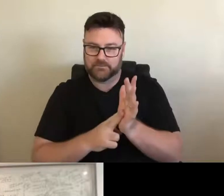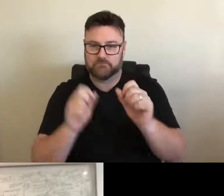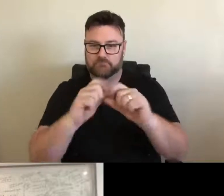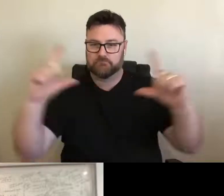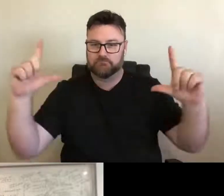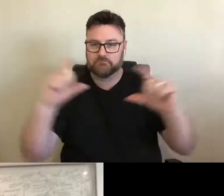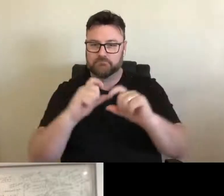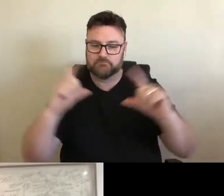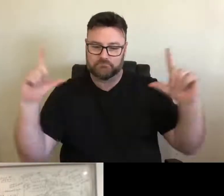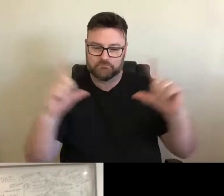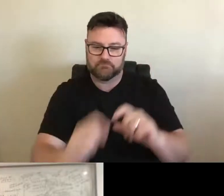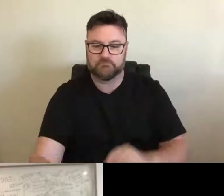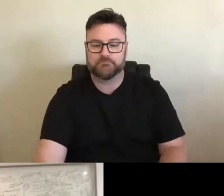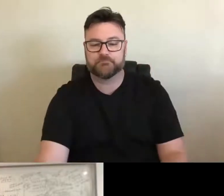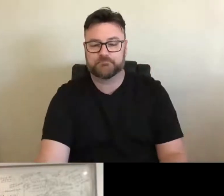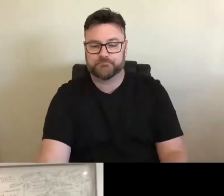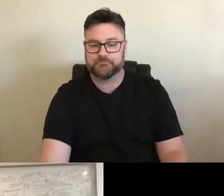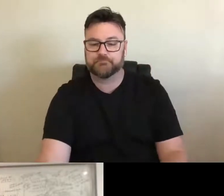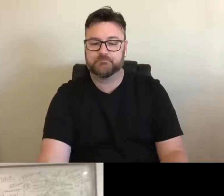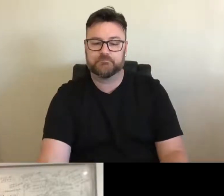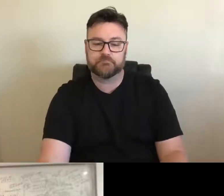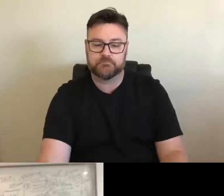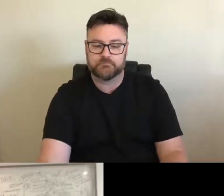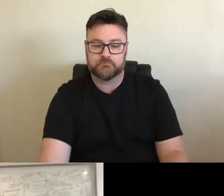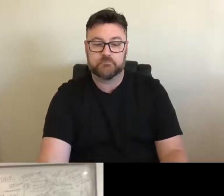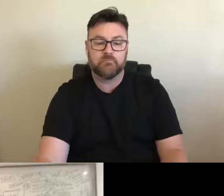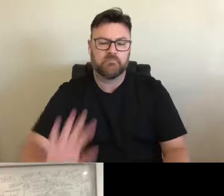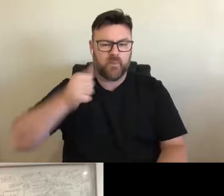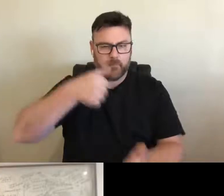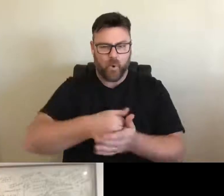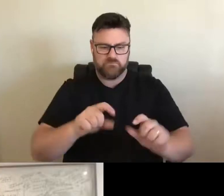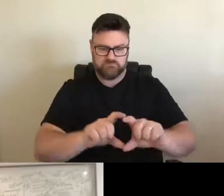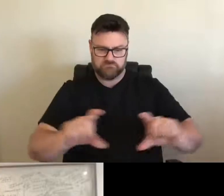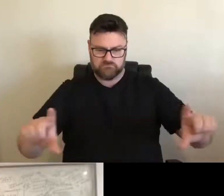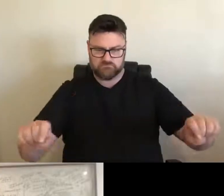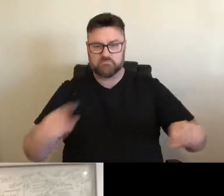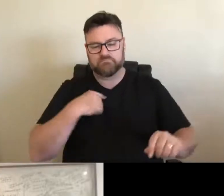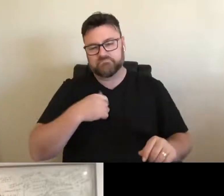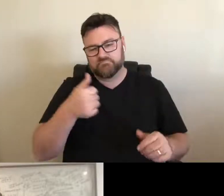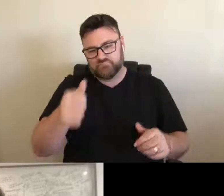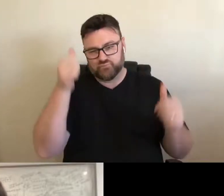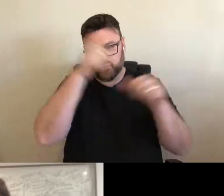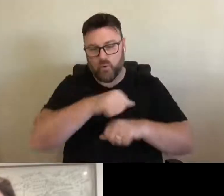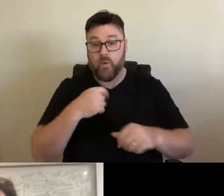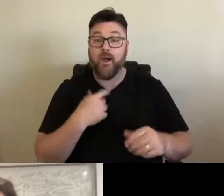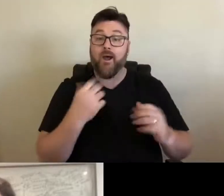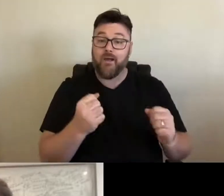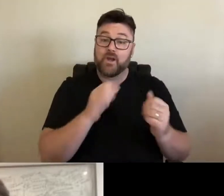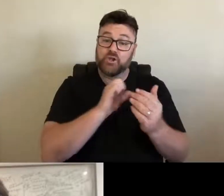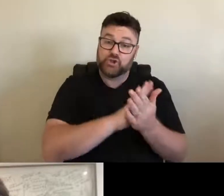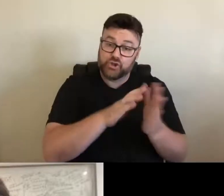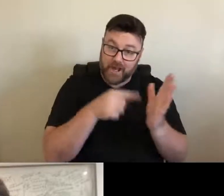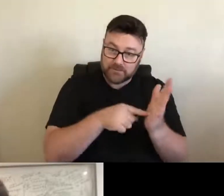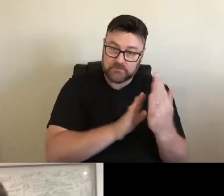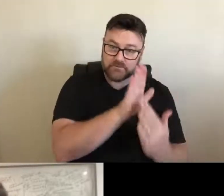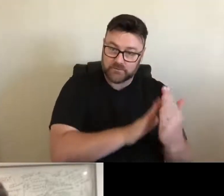size. And now down the bottom of your screen, as you're all probably familiar with Zoom, there's chat and Q&A. So I'd like to invite you to